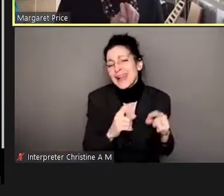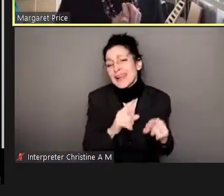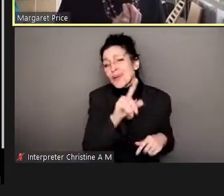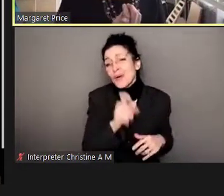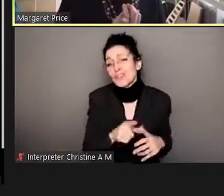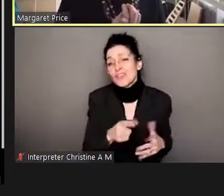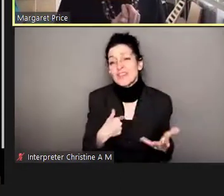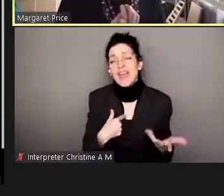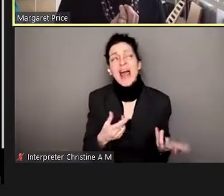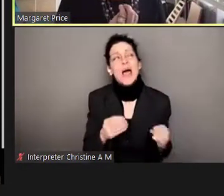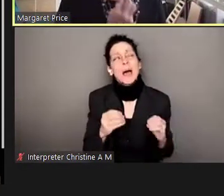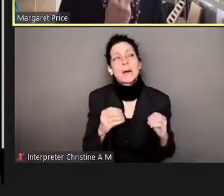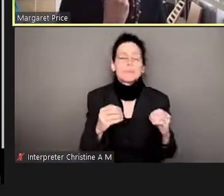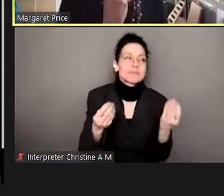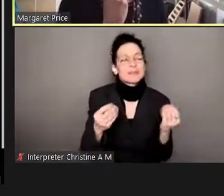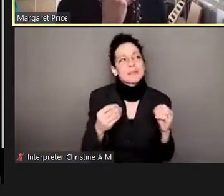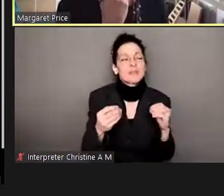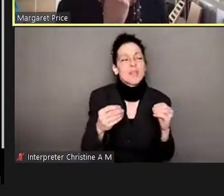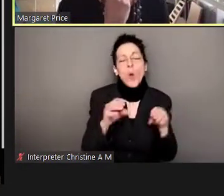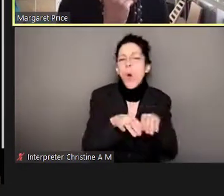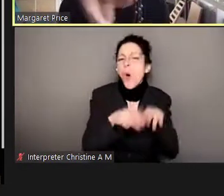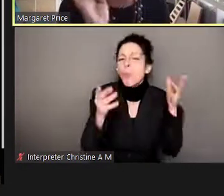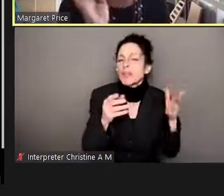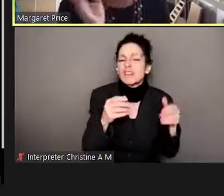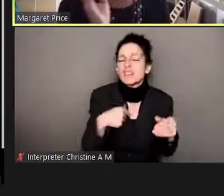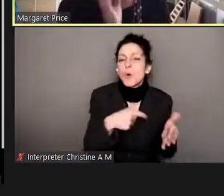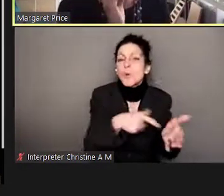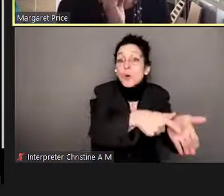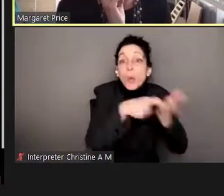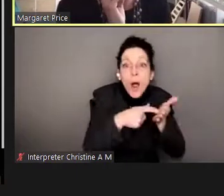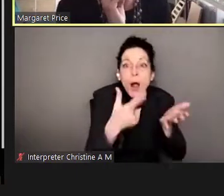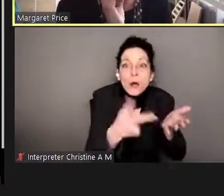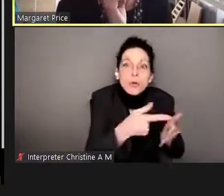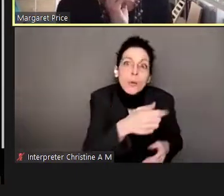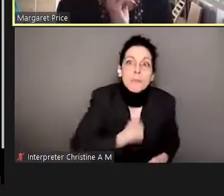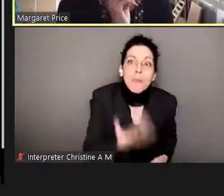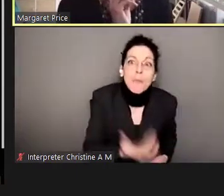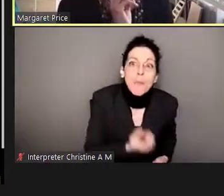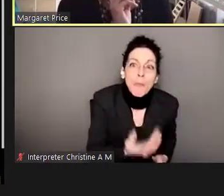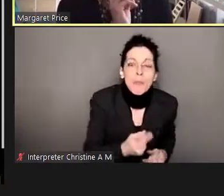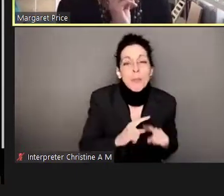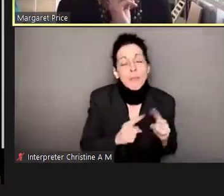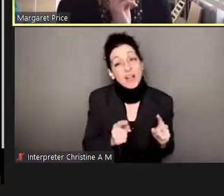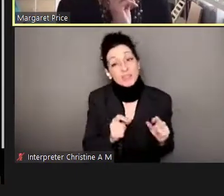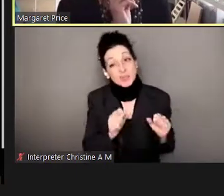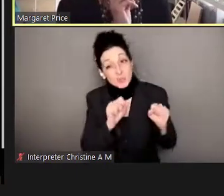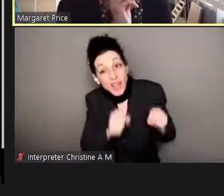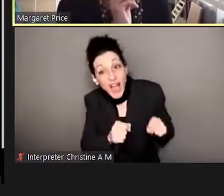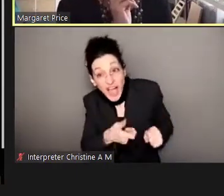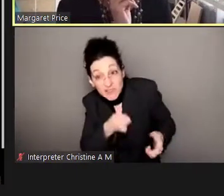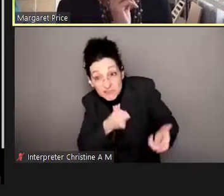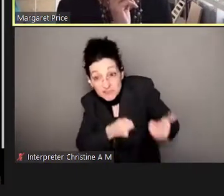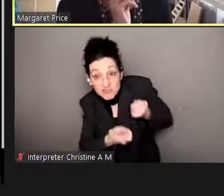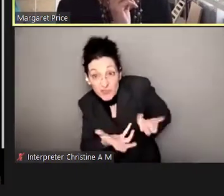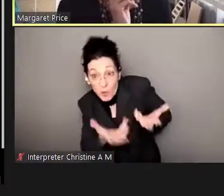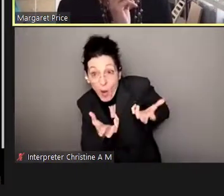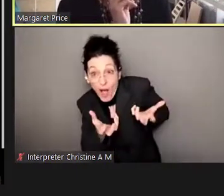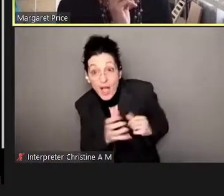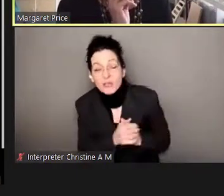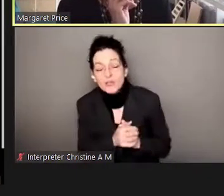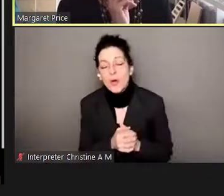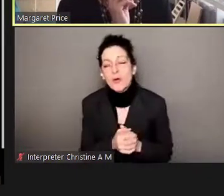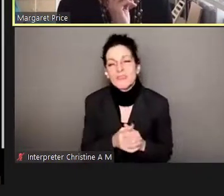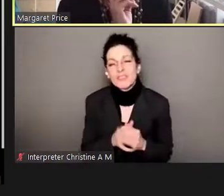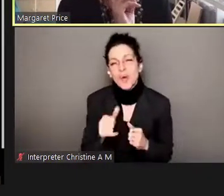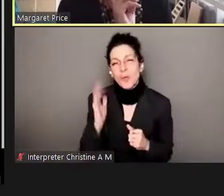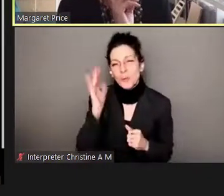little moment of mindfulness. So I'm happy to talk about that more when we get into our discussion. When I'm able, I also